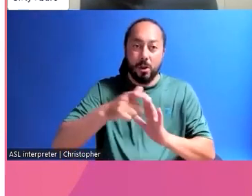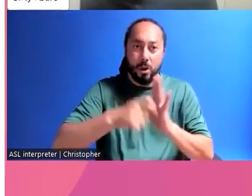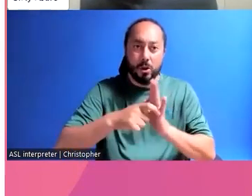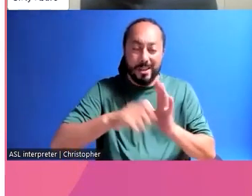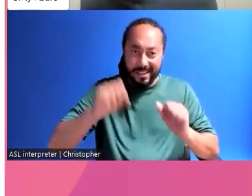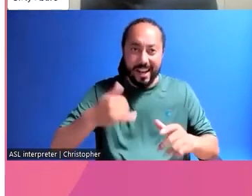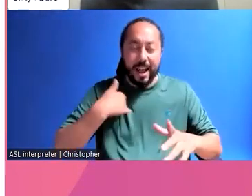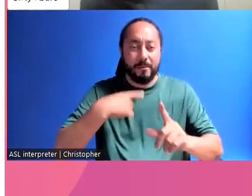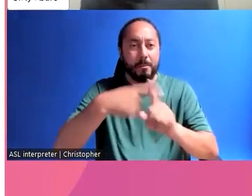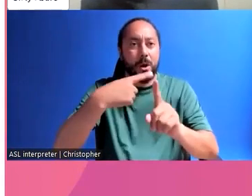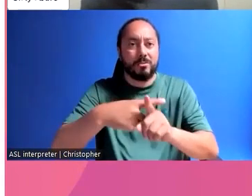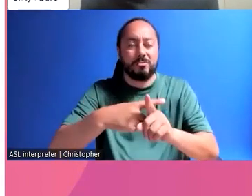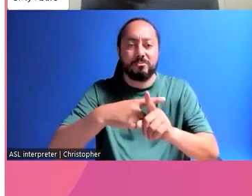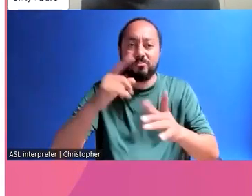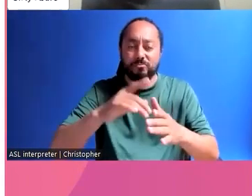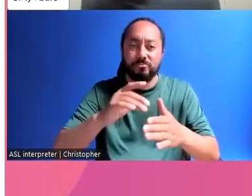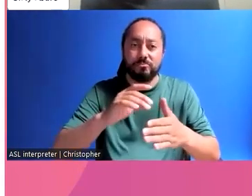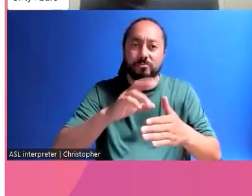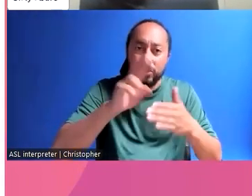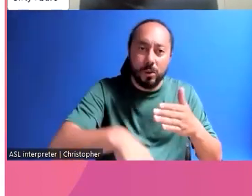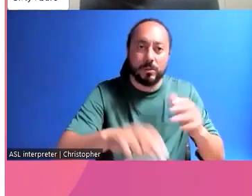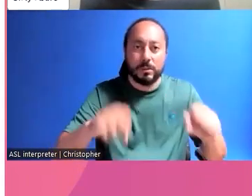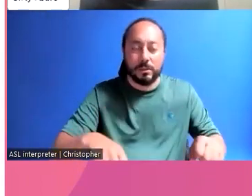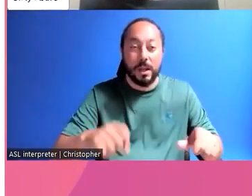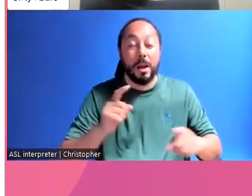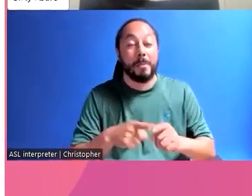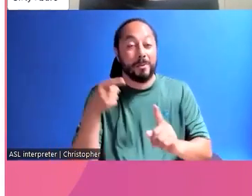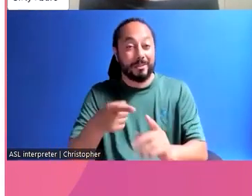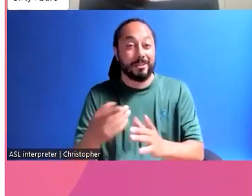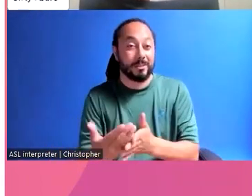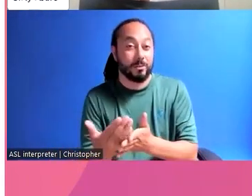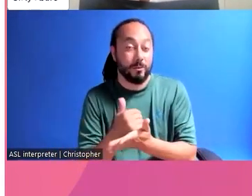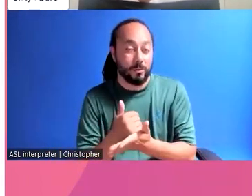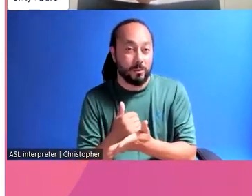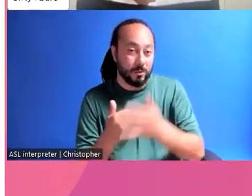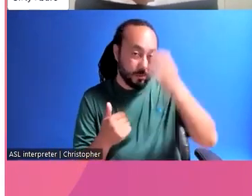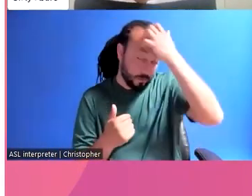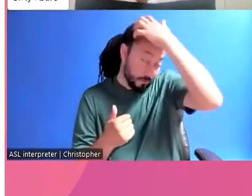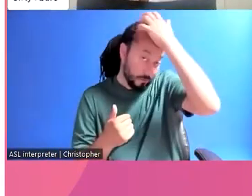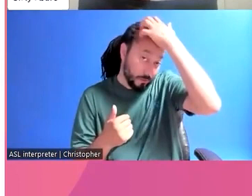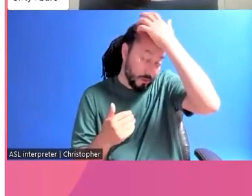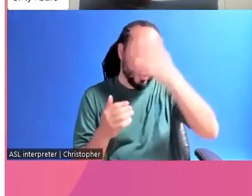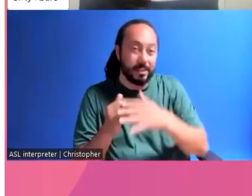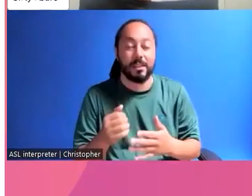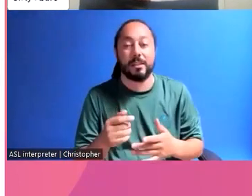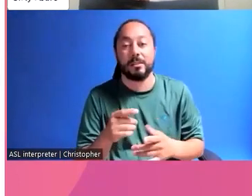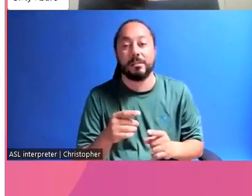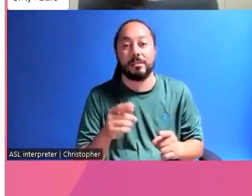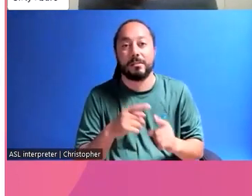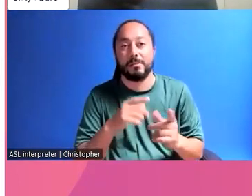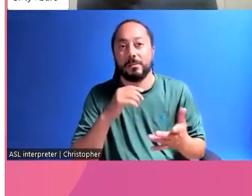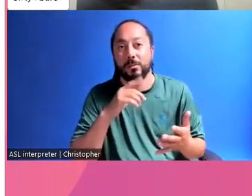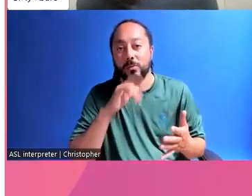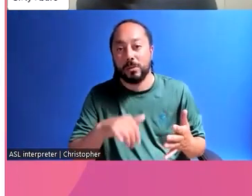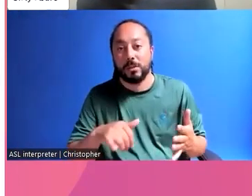cases. And in a specific review, it stated that it hadn't been found to be more or less effective than